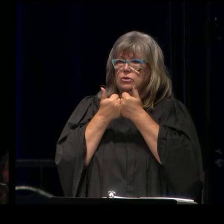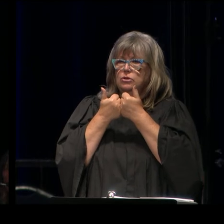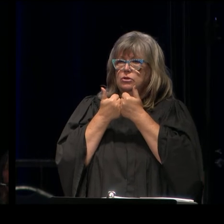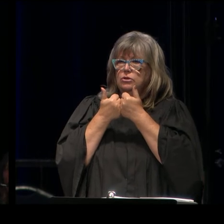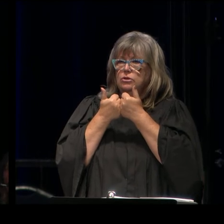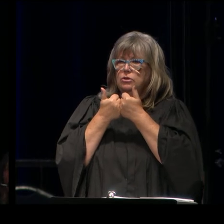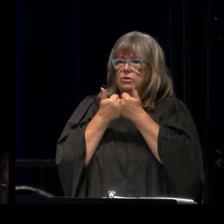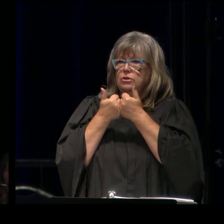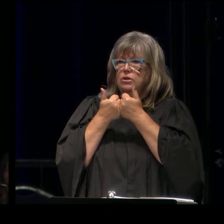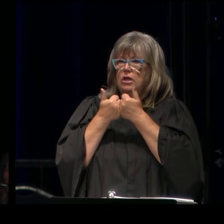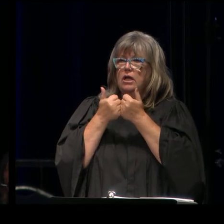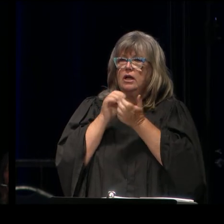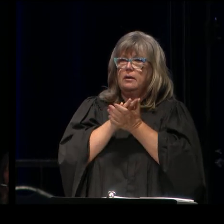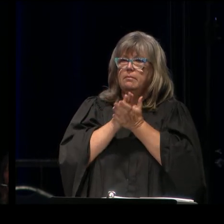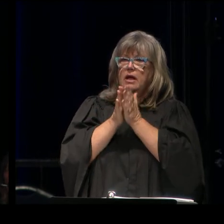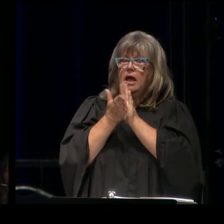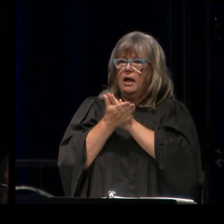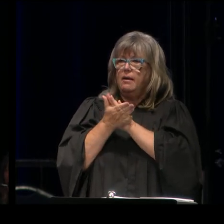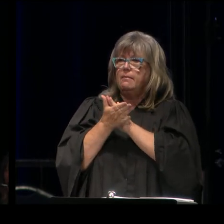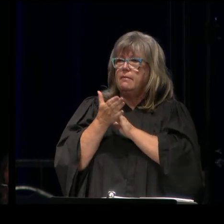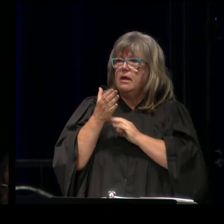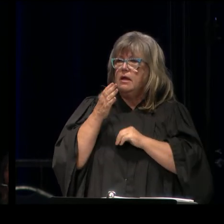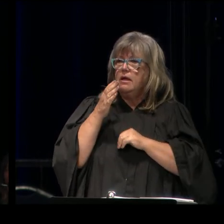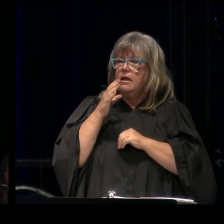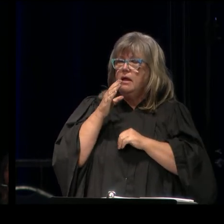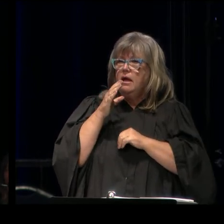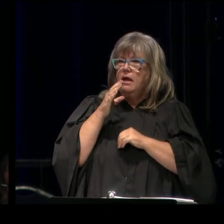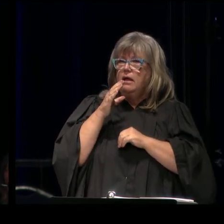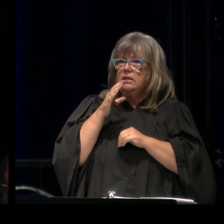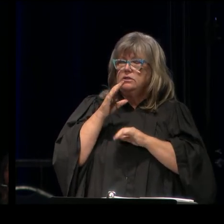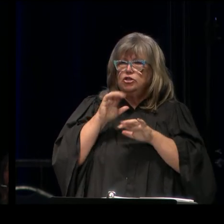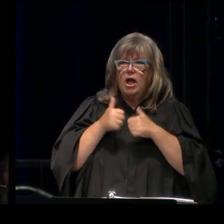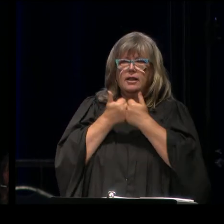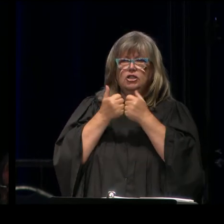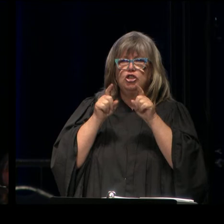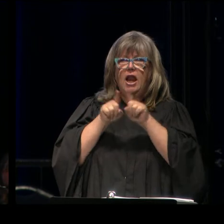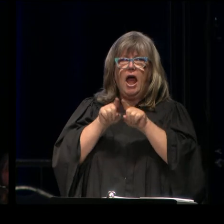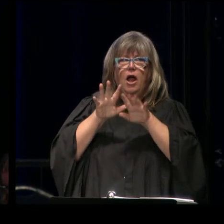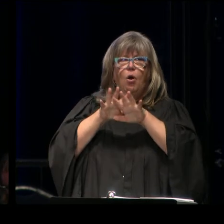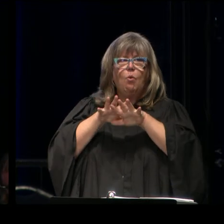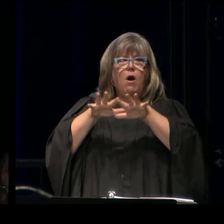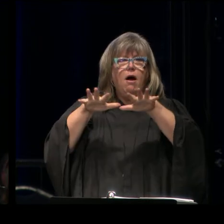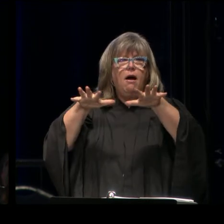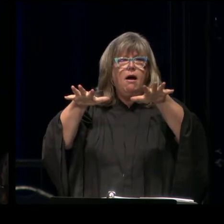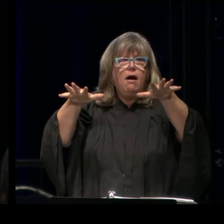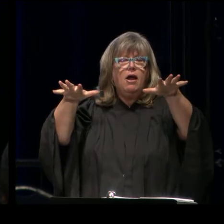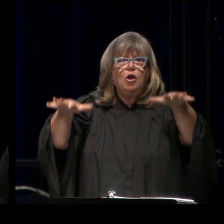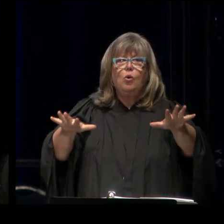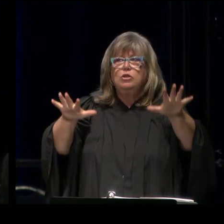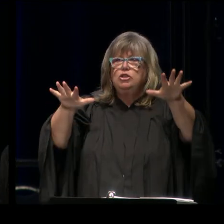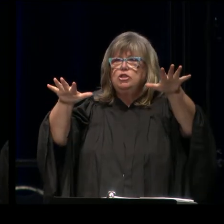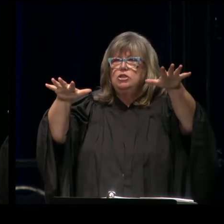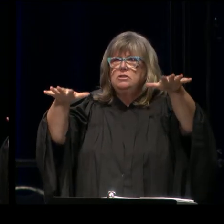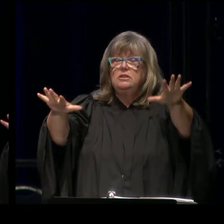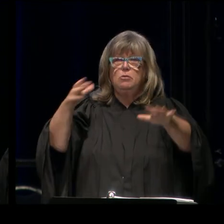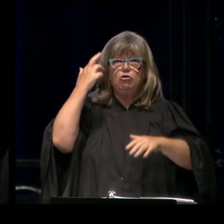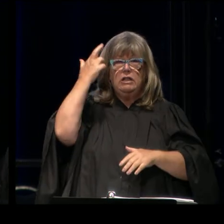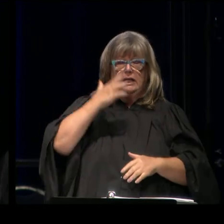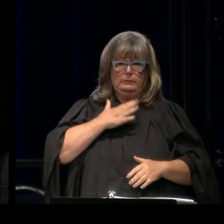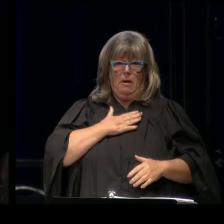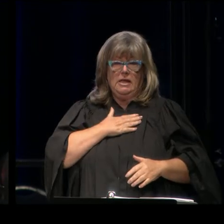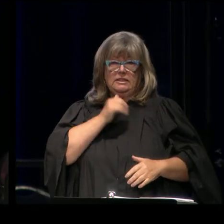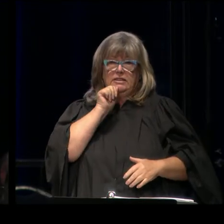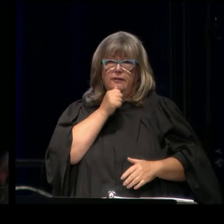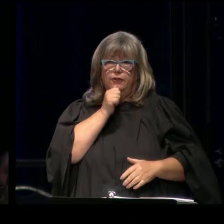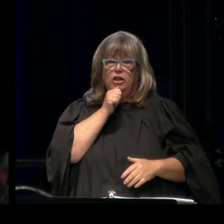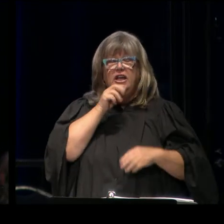as a raging and wild ocean. But I realized that this suffering and my suffering